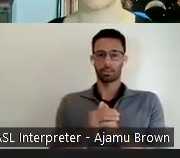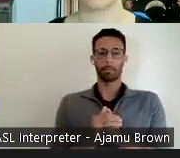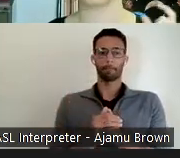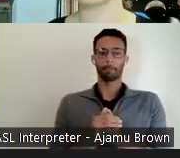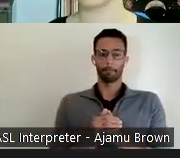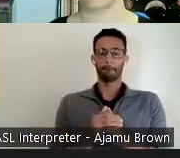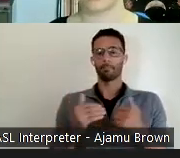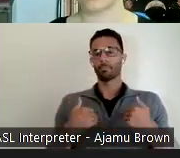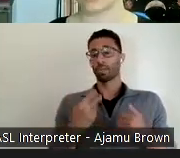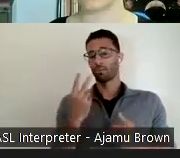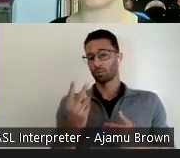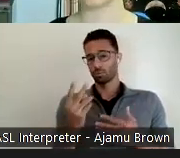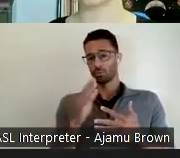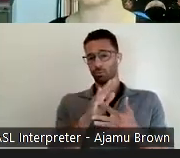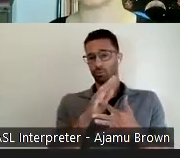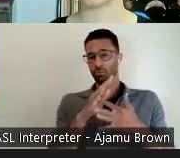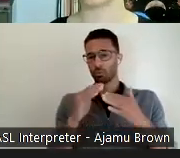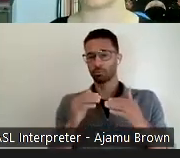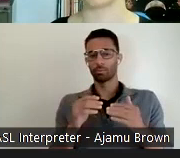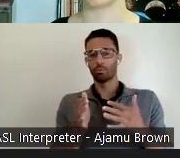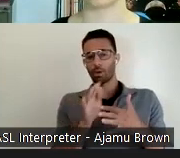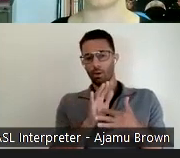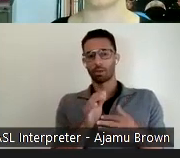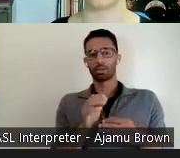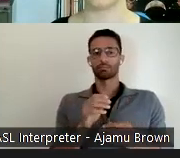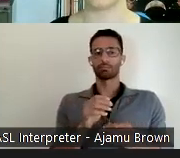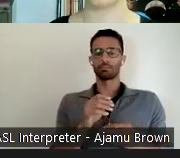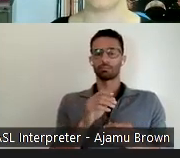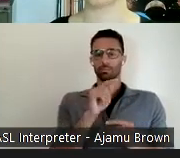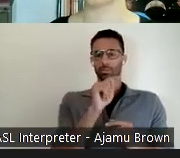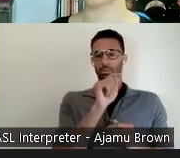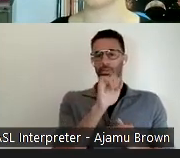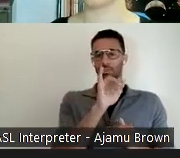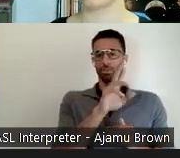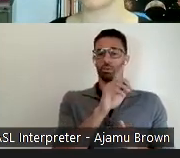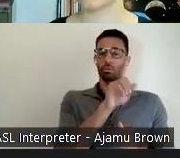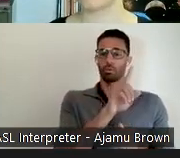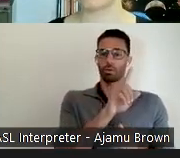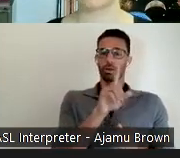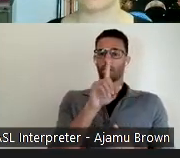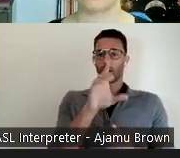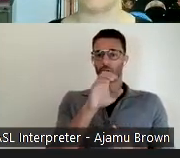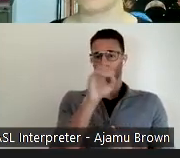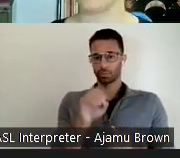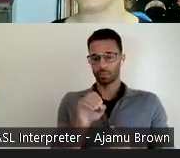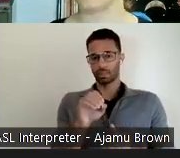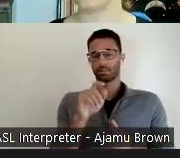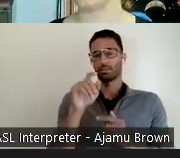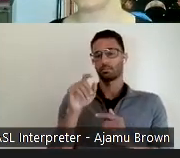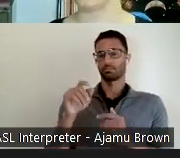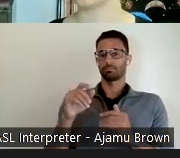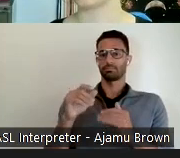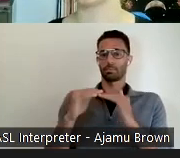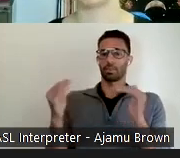those. Tier 1 is 100%, tier 2 is 150. But as it stands in our county right now, we haven't